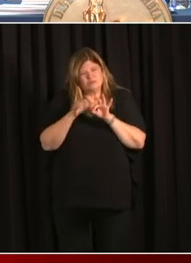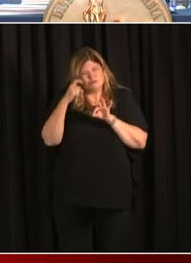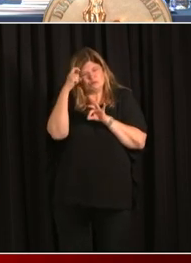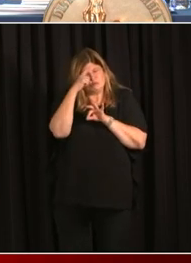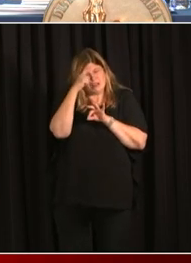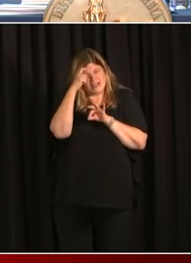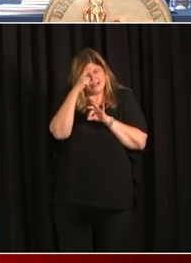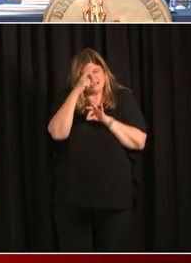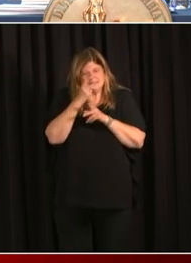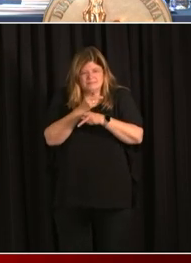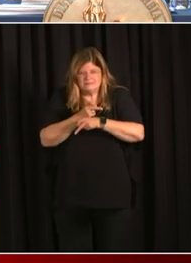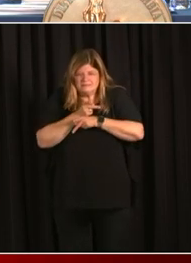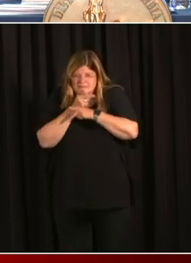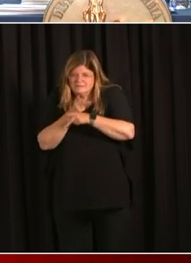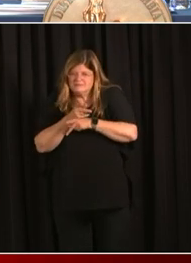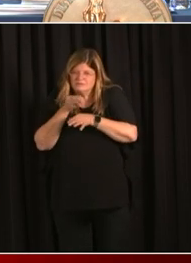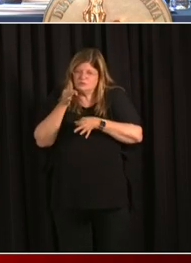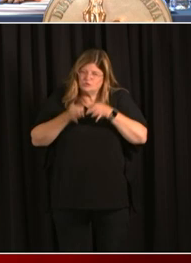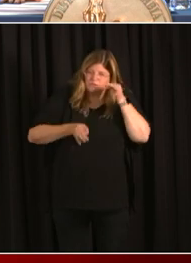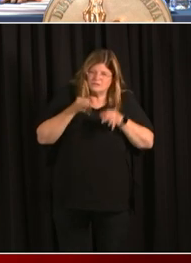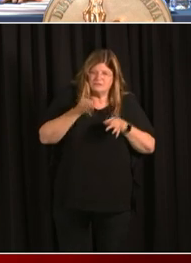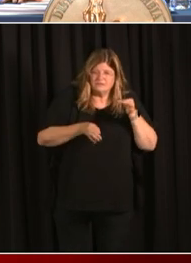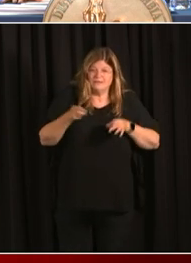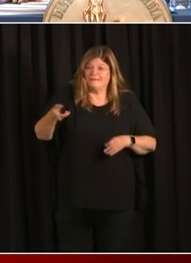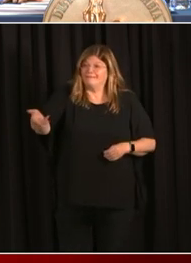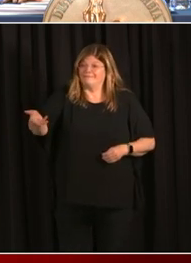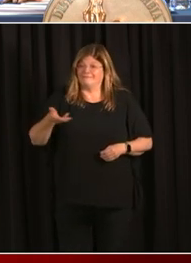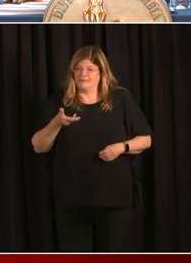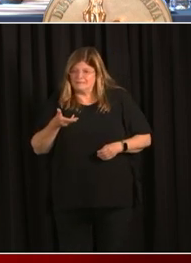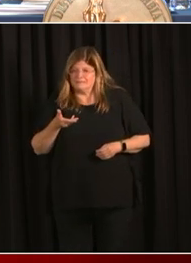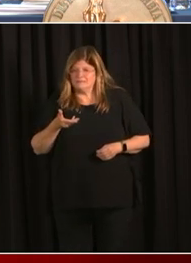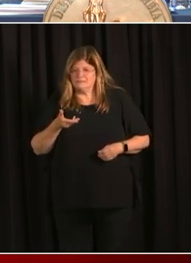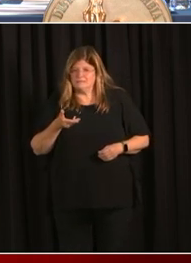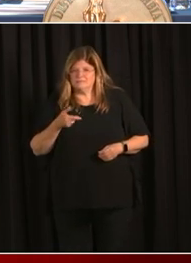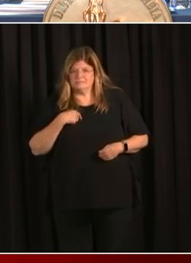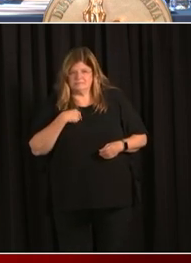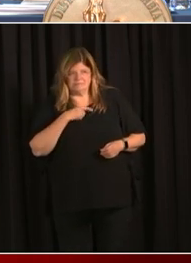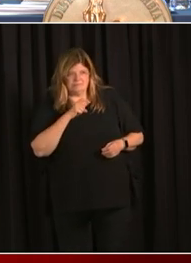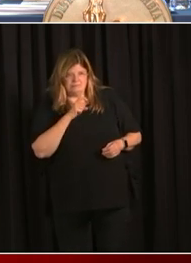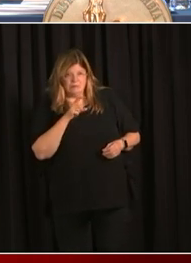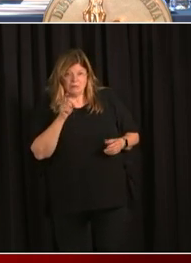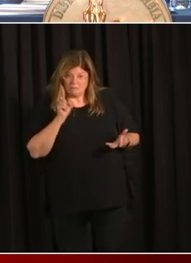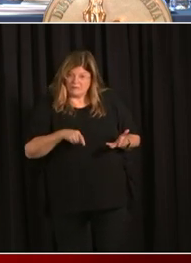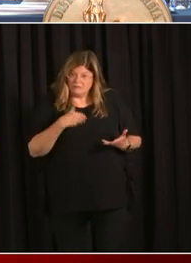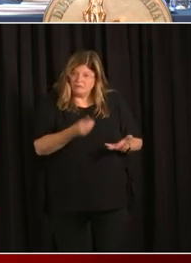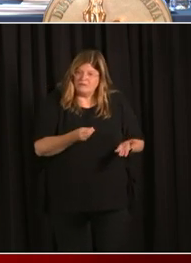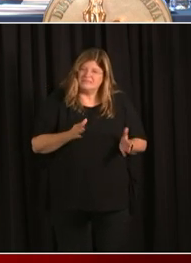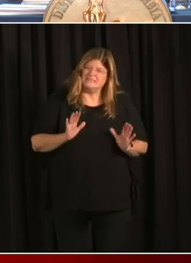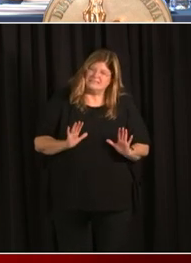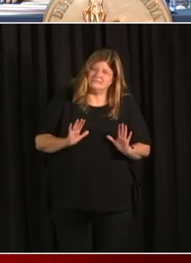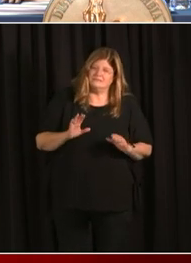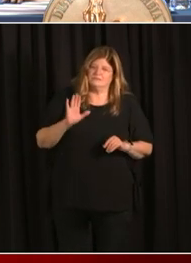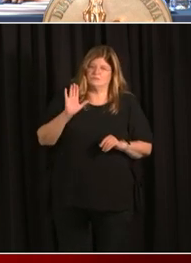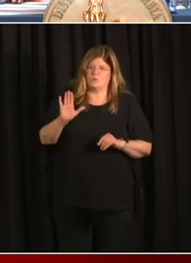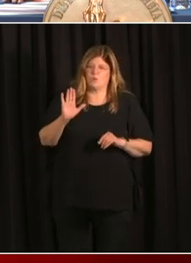just because I like to say you're invited to something doesn't mean you have to go, and you know what your level of activity and exposure has